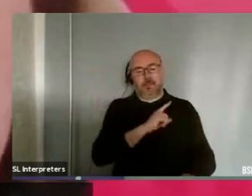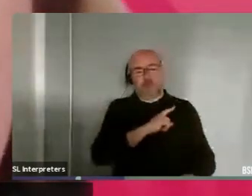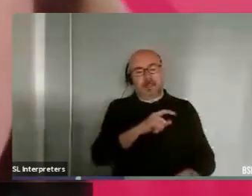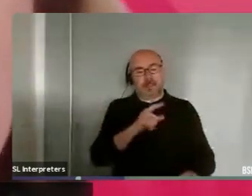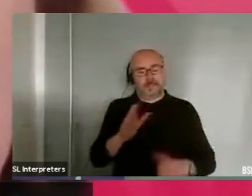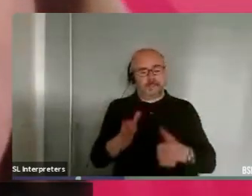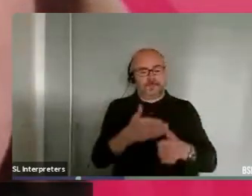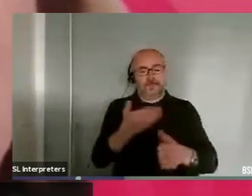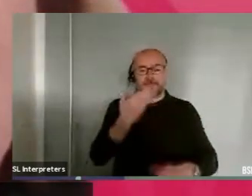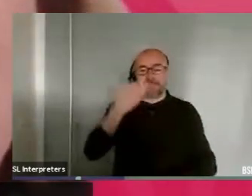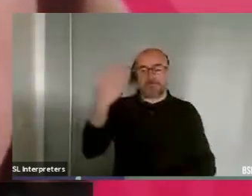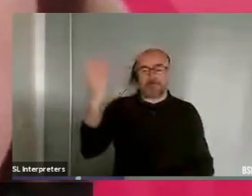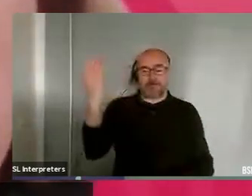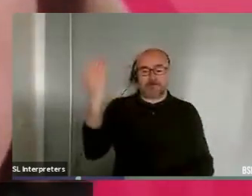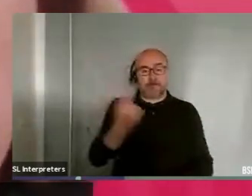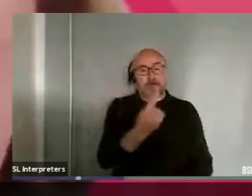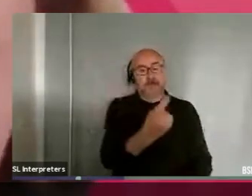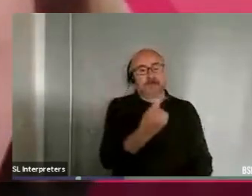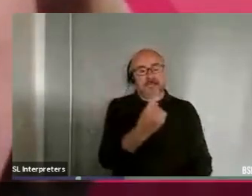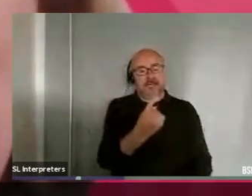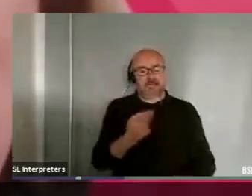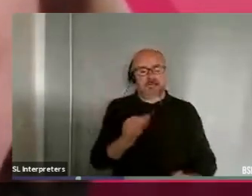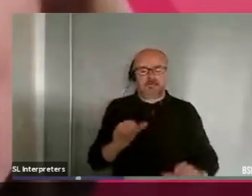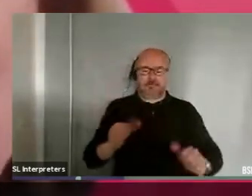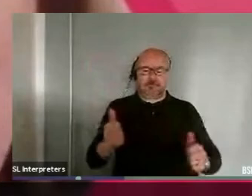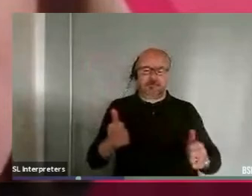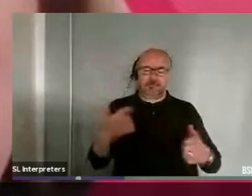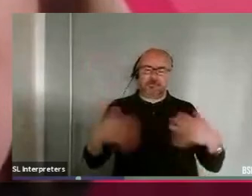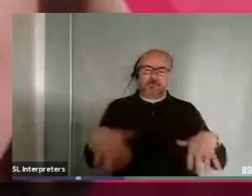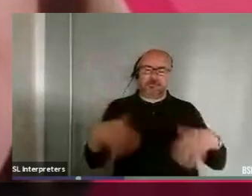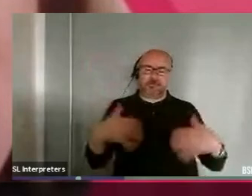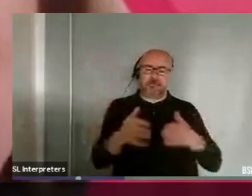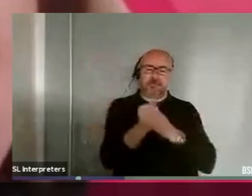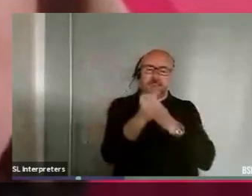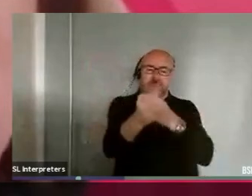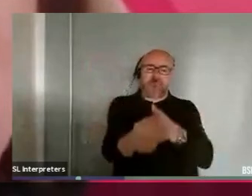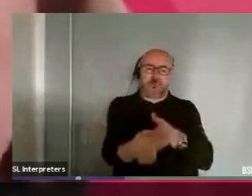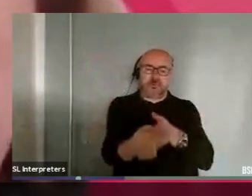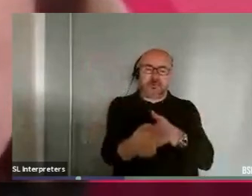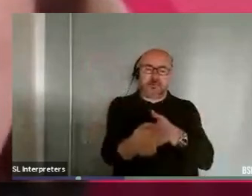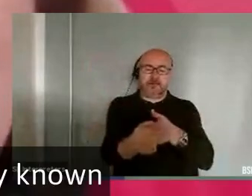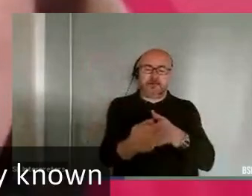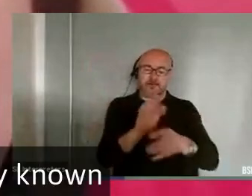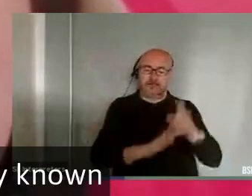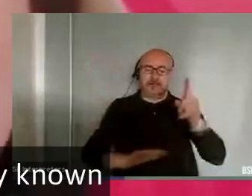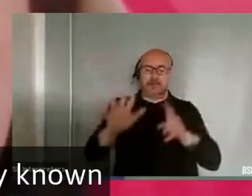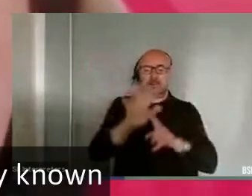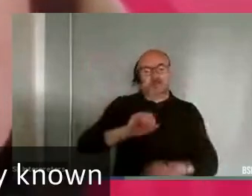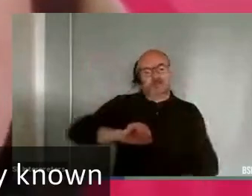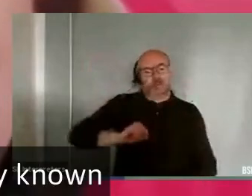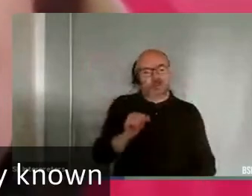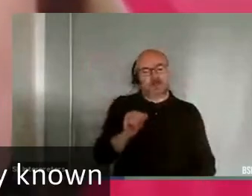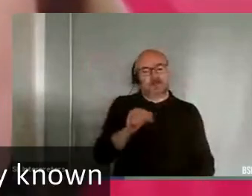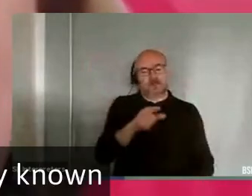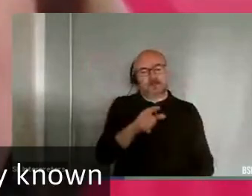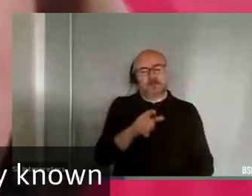turning around a juggernaut in Scotland. I'm delighted that we have our Chief Executive of Alzheimer Scotland, Henry Simmons, with